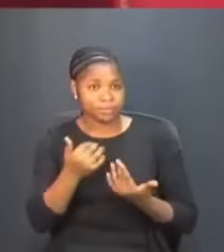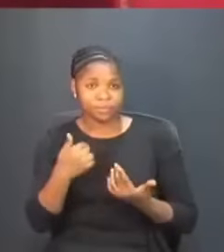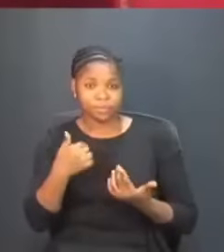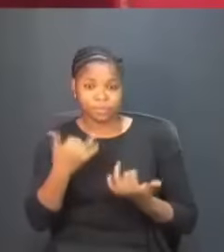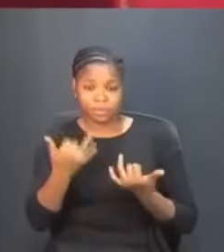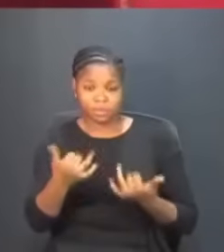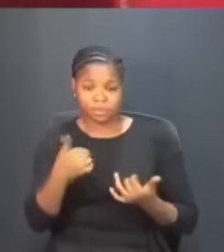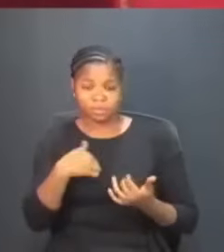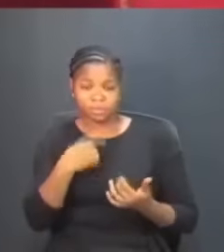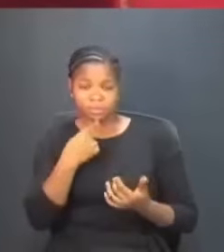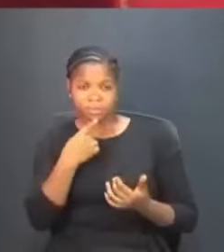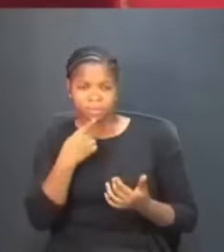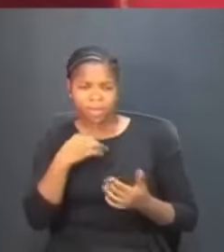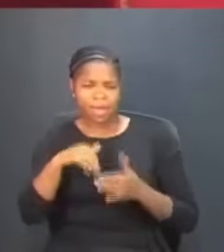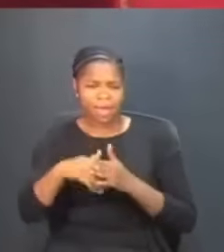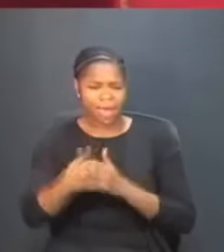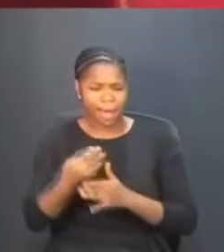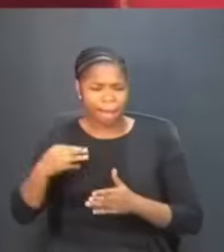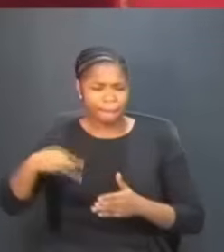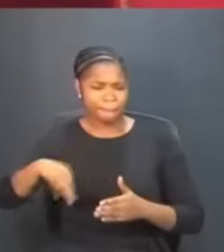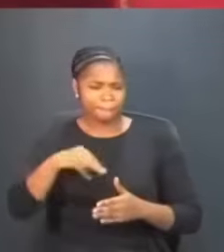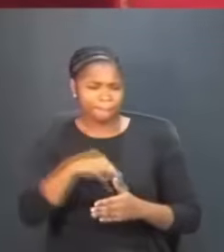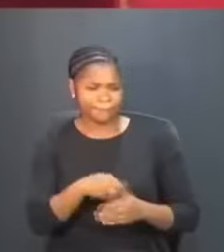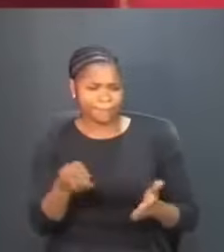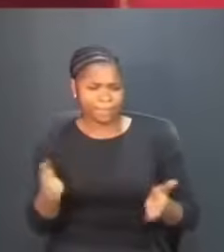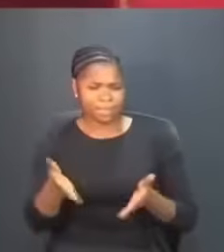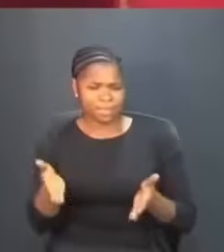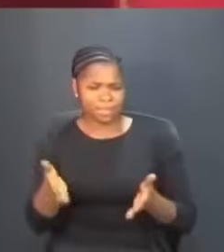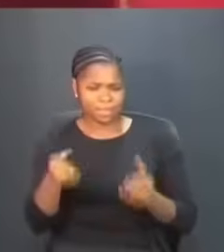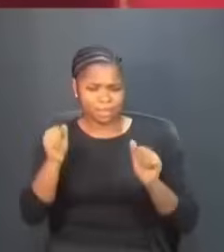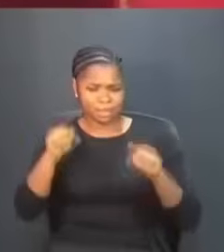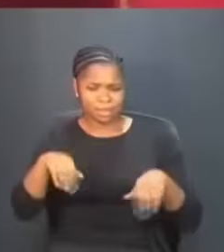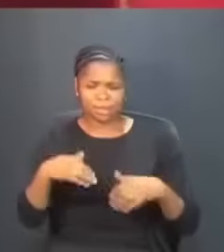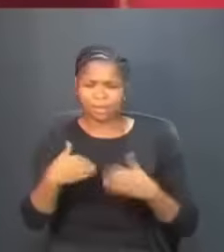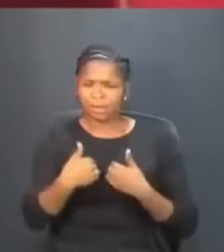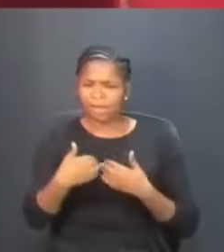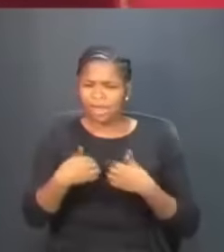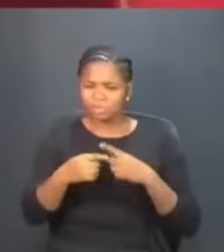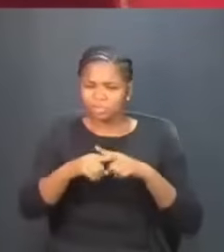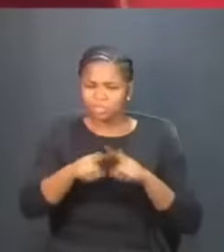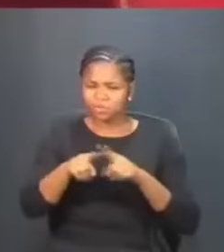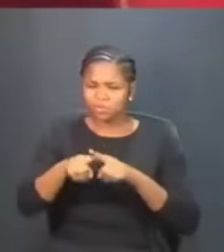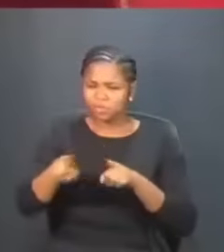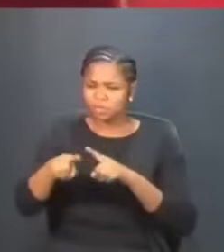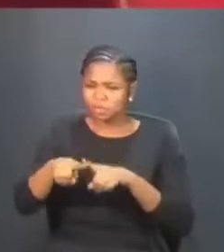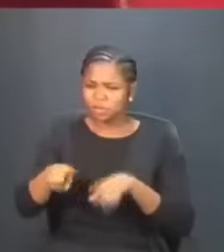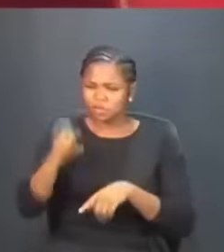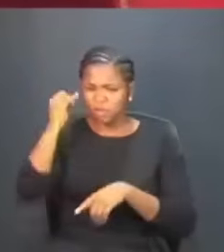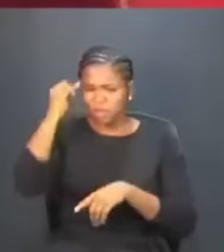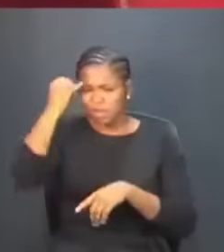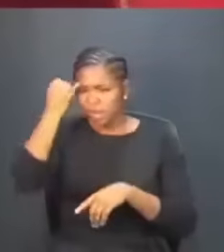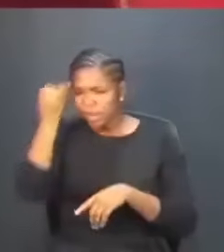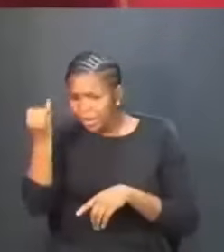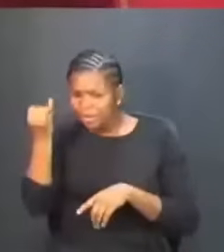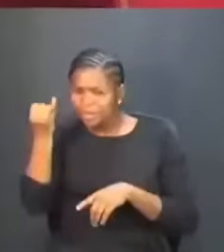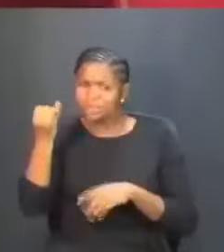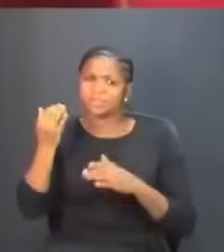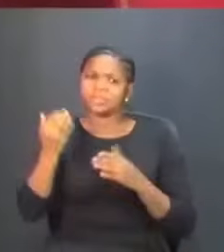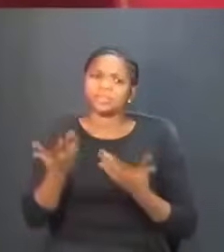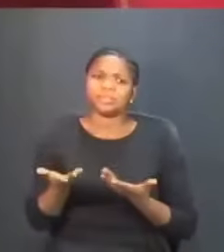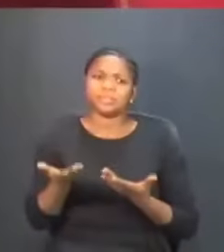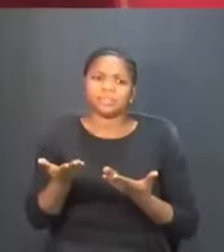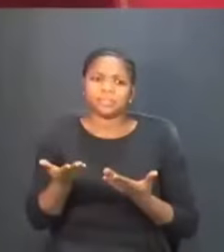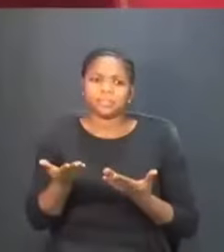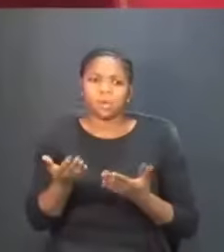can have such different opinions on matters, something that is common to everybody in this